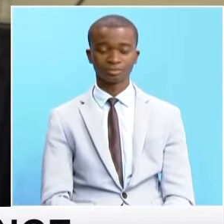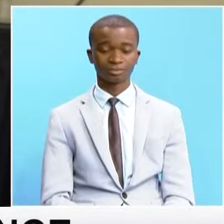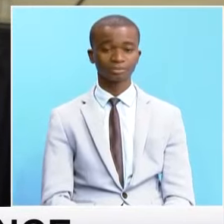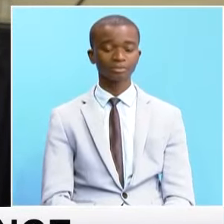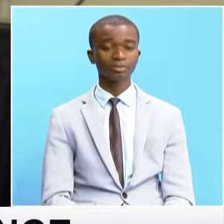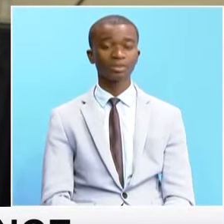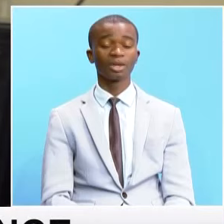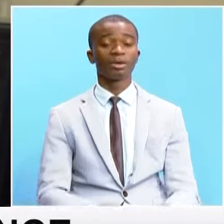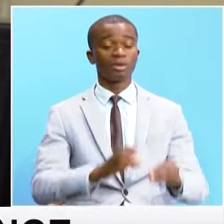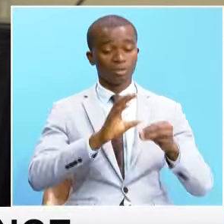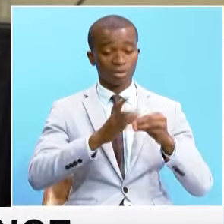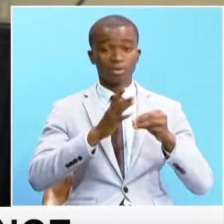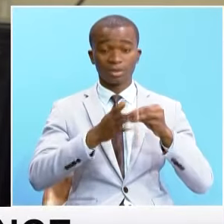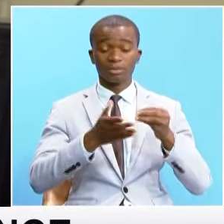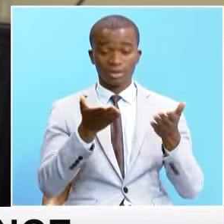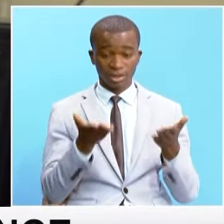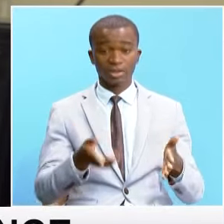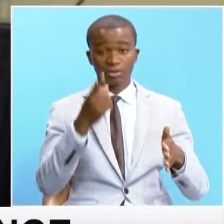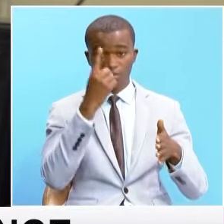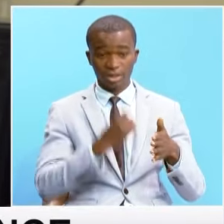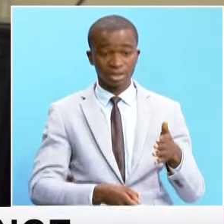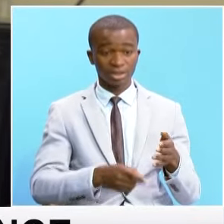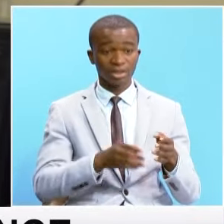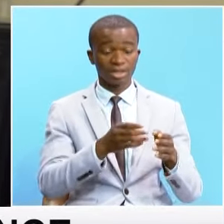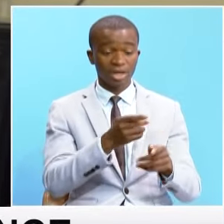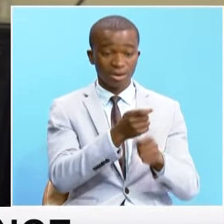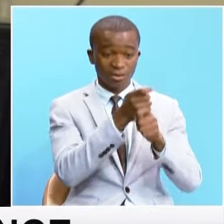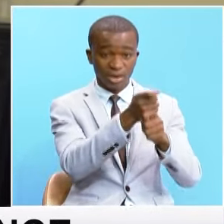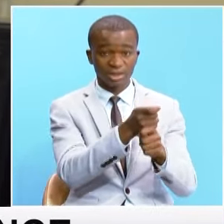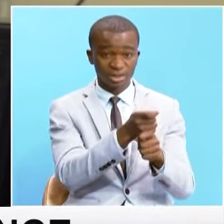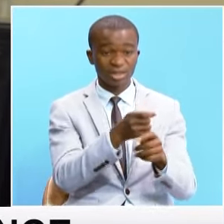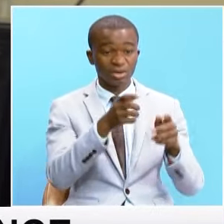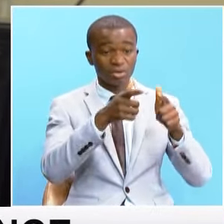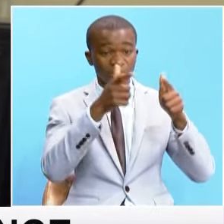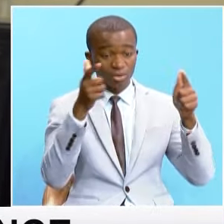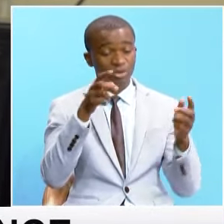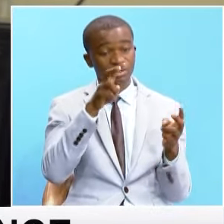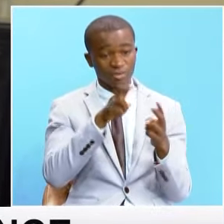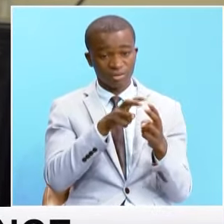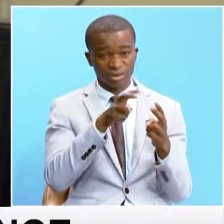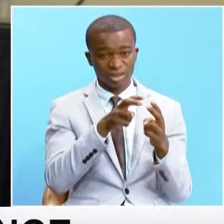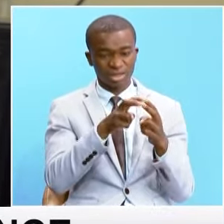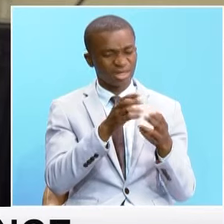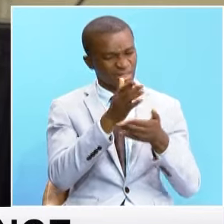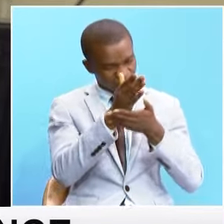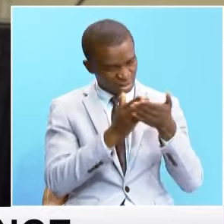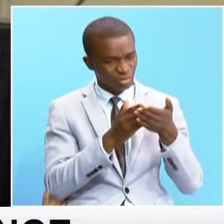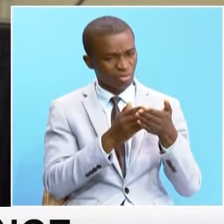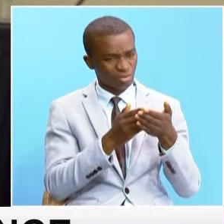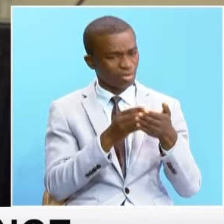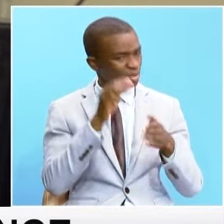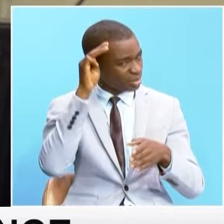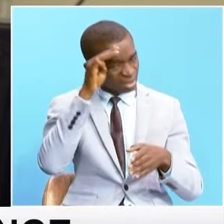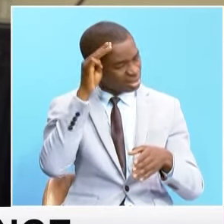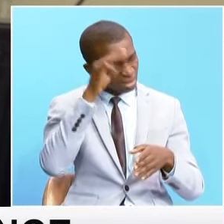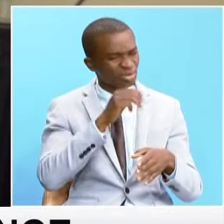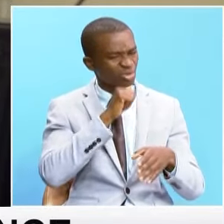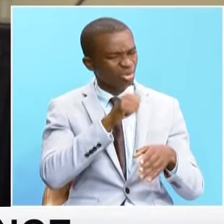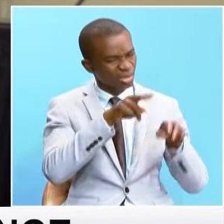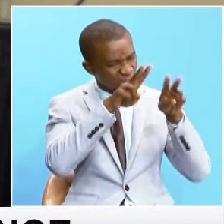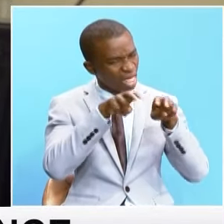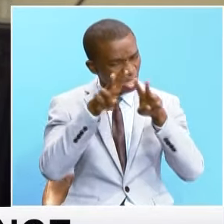contracts, yes, sir. I want to say it without shame, no, that sir. Ministries are still holding on. And